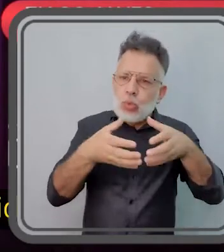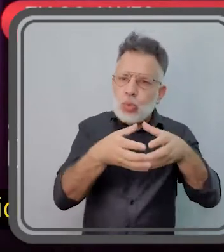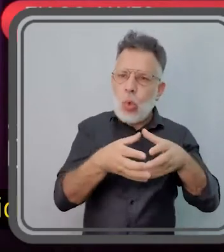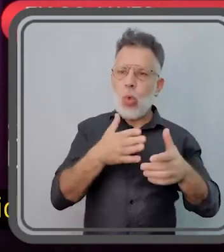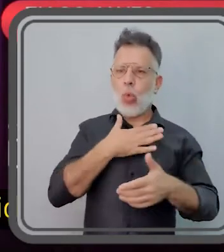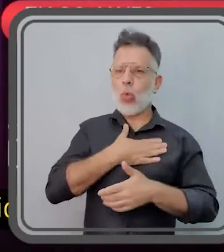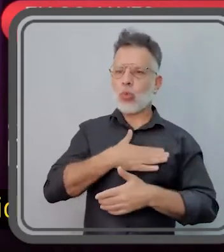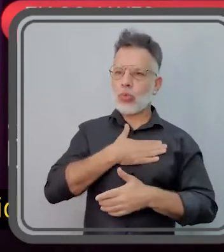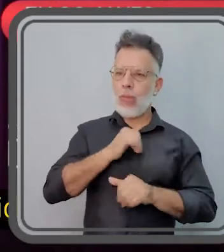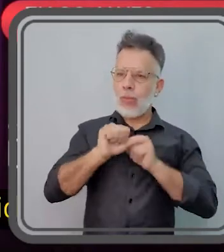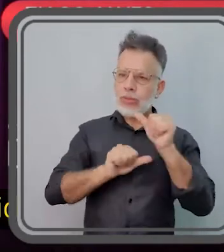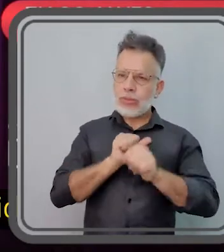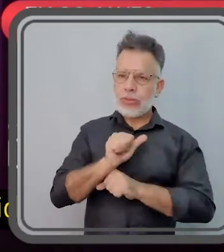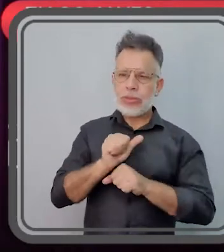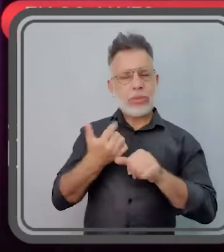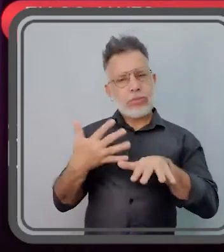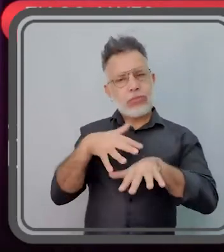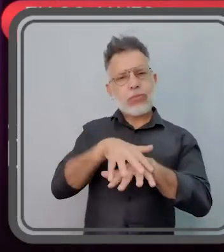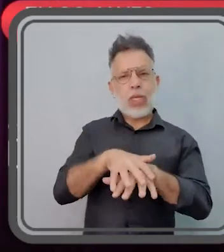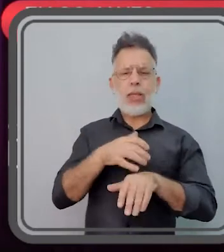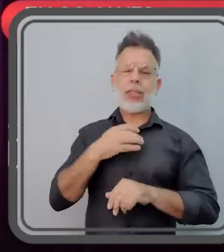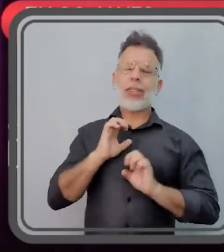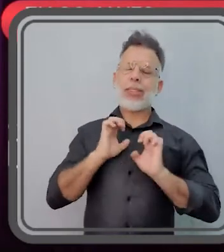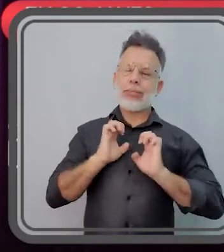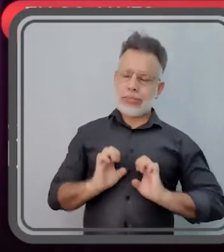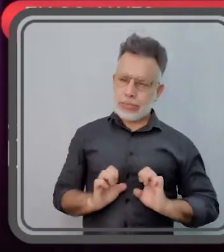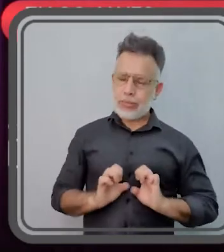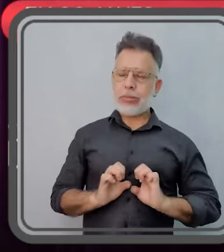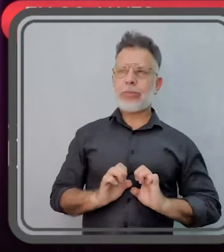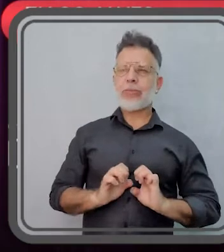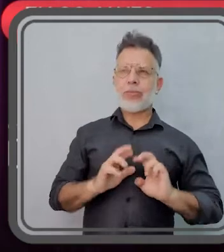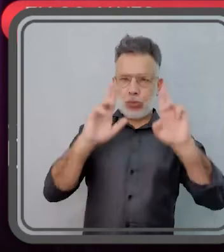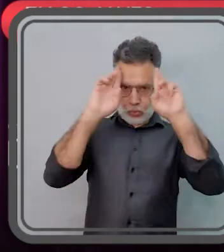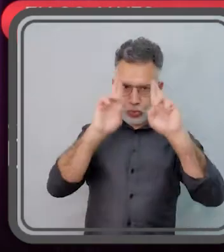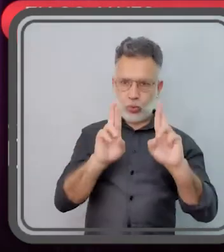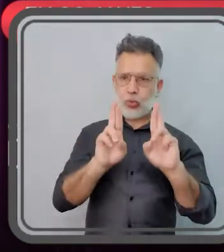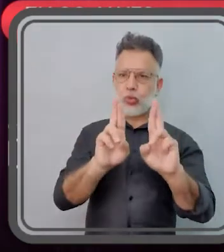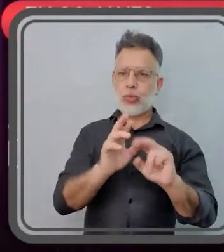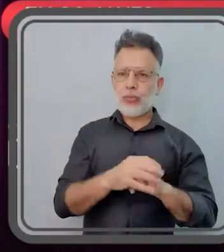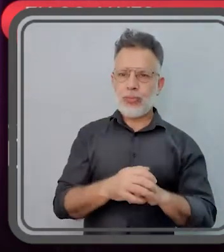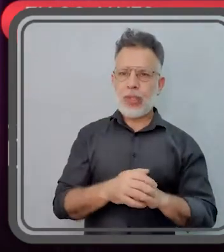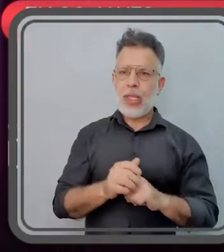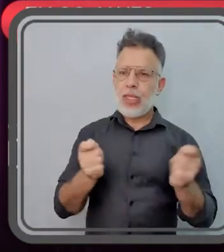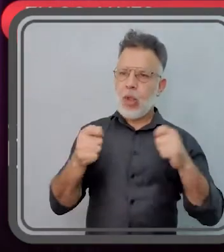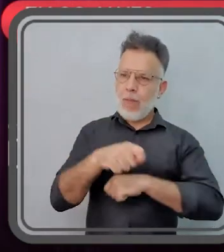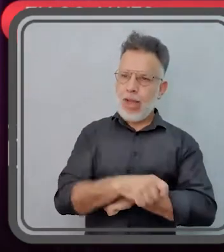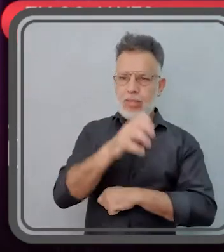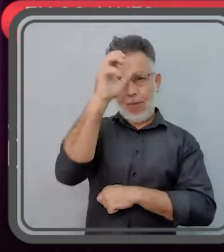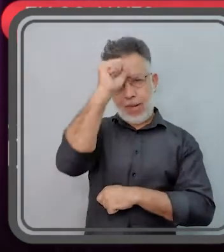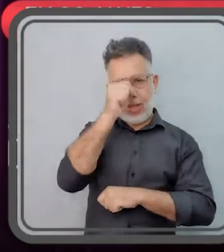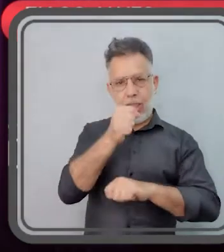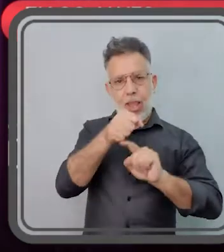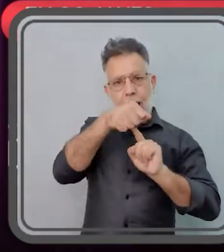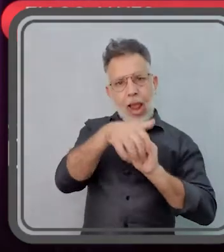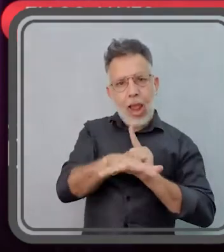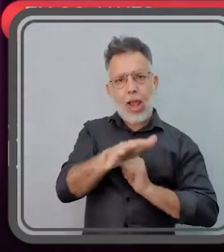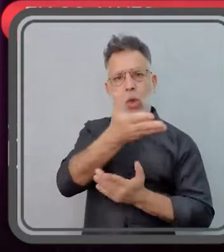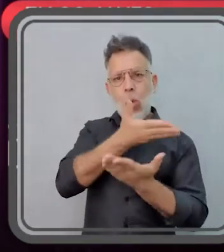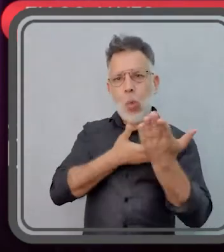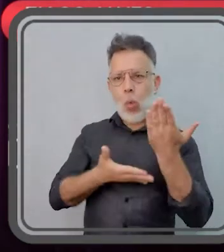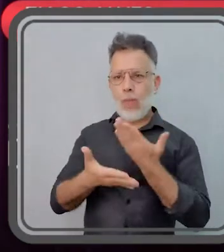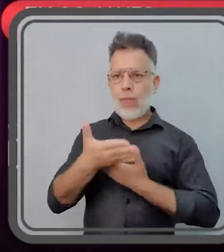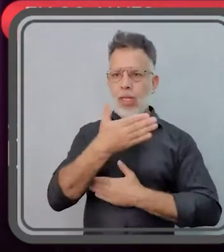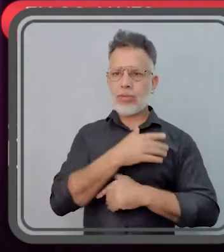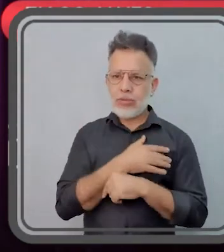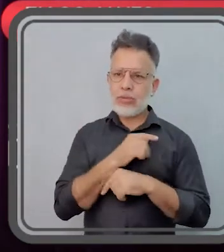change, who have integrity and honesty, and who are able to continuously learn and share, because this is what